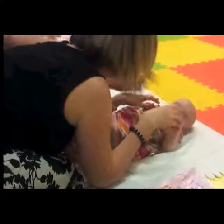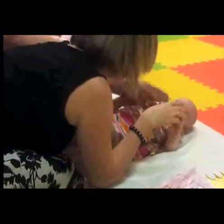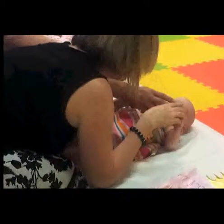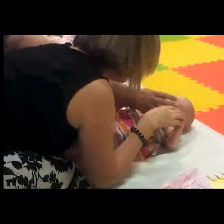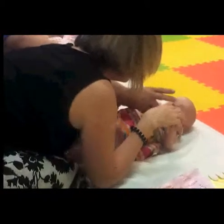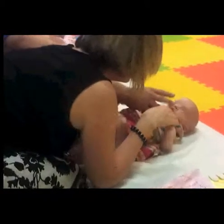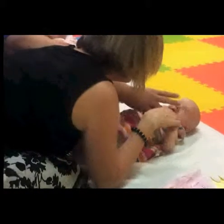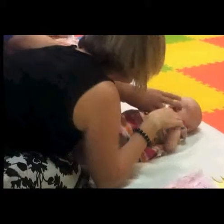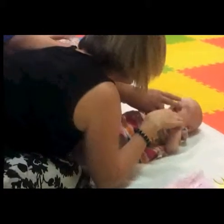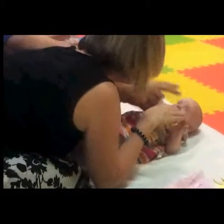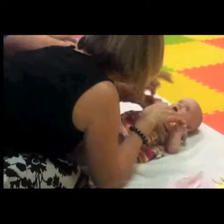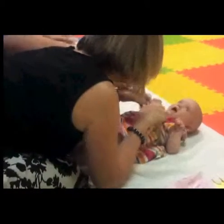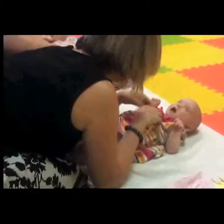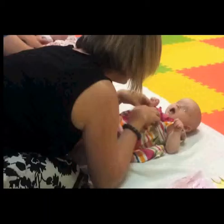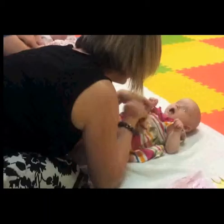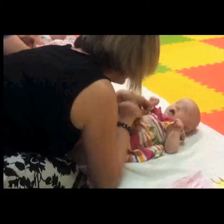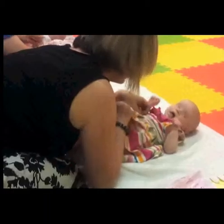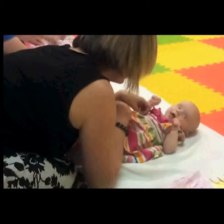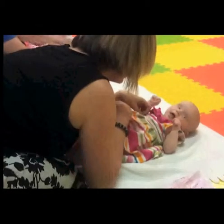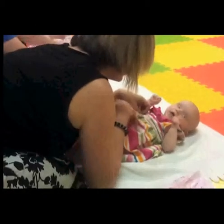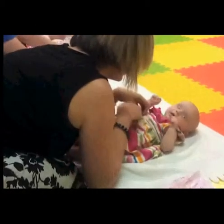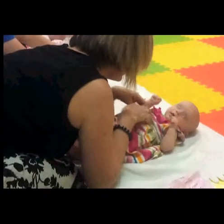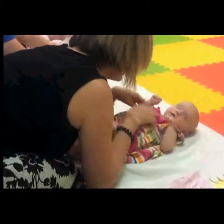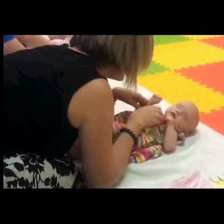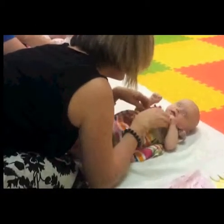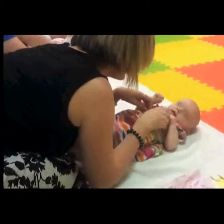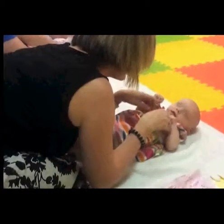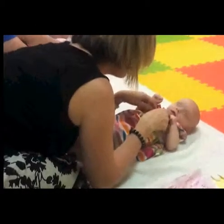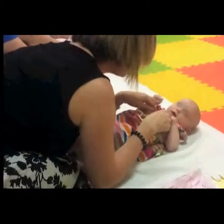close physical presence of her parents.